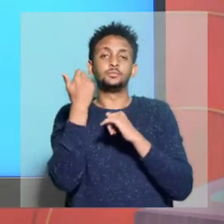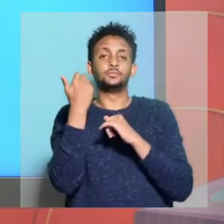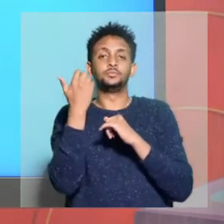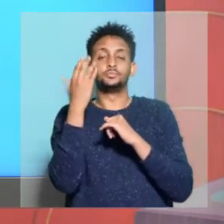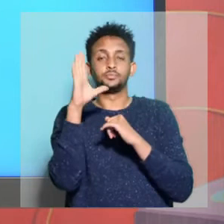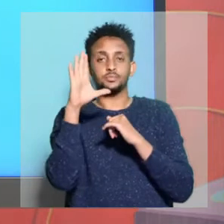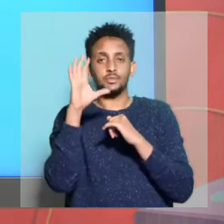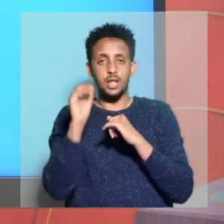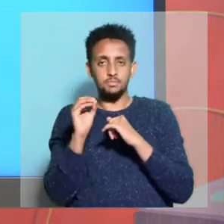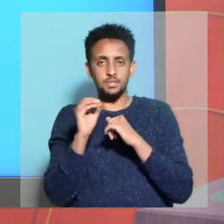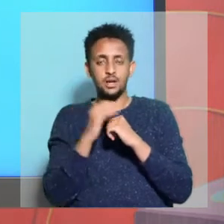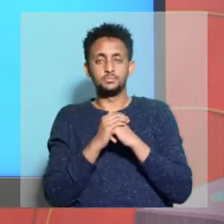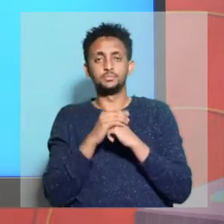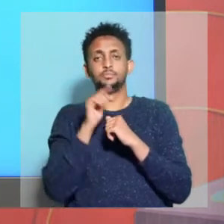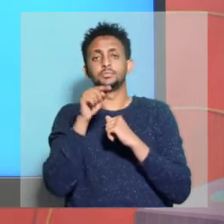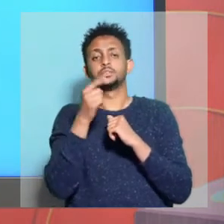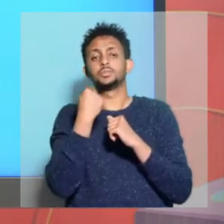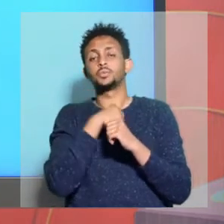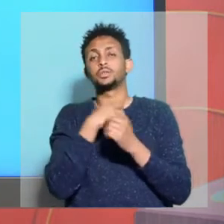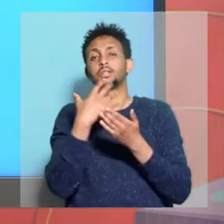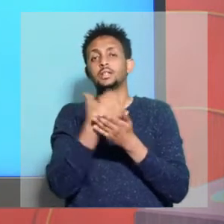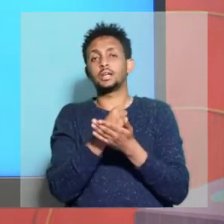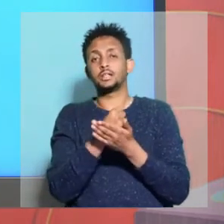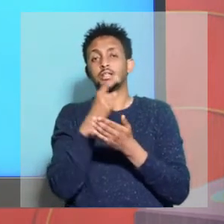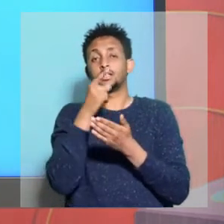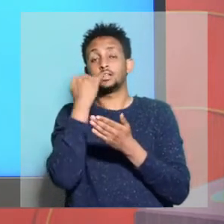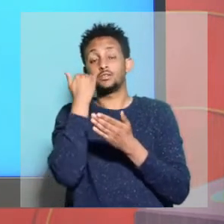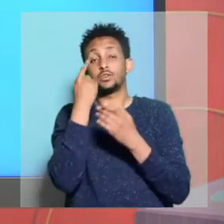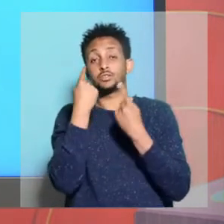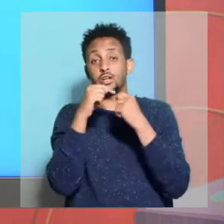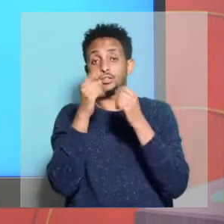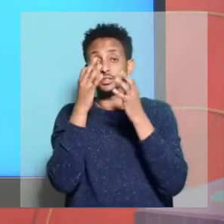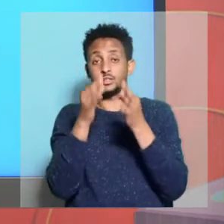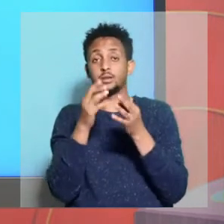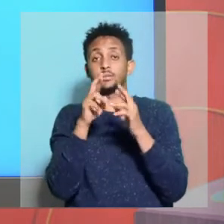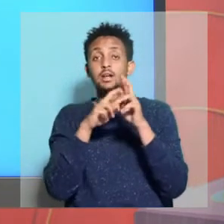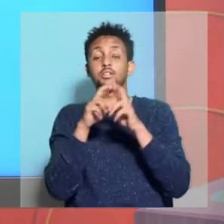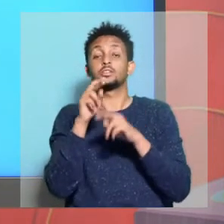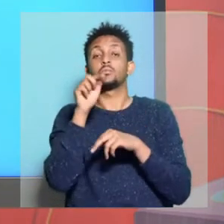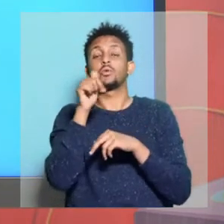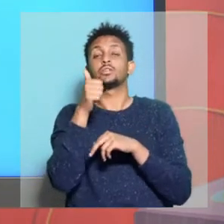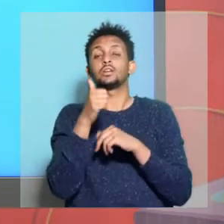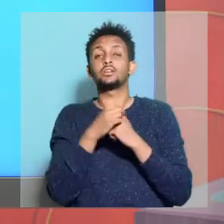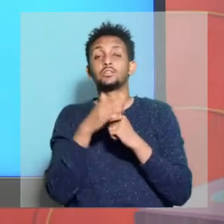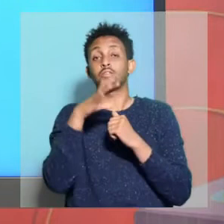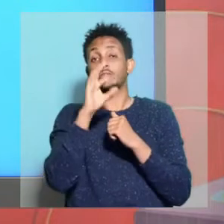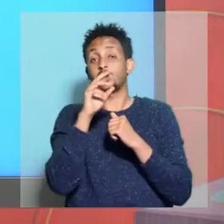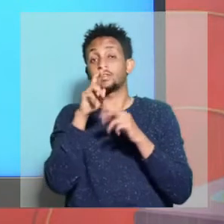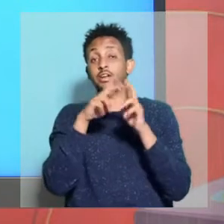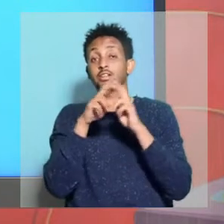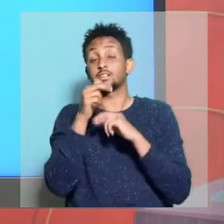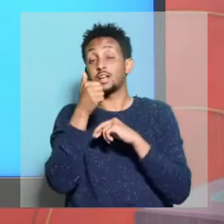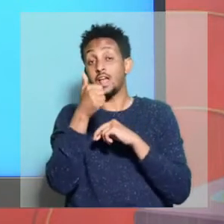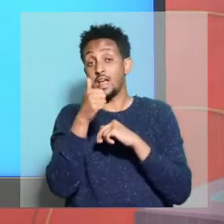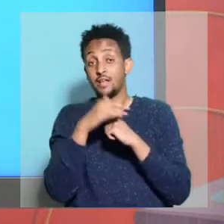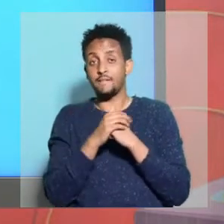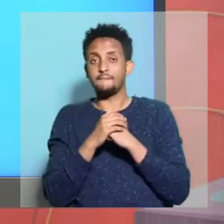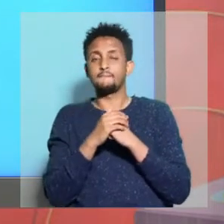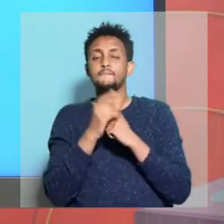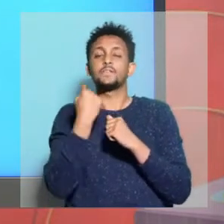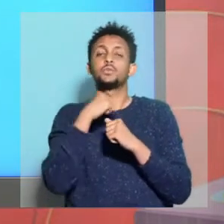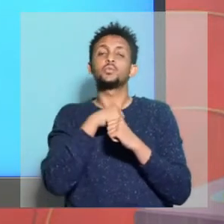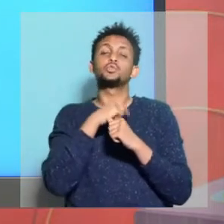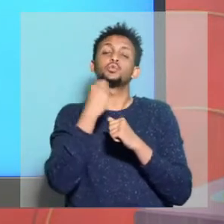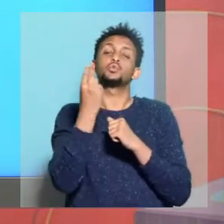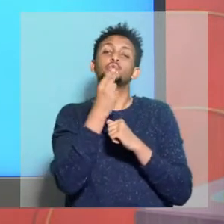50. This is where we take, if you are trying to determine reaction at point A. To find reaction at point A, you